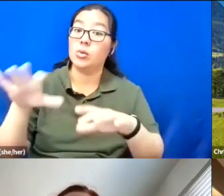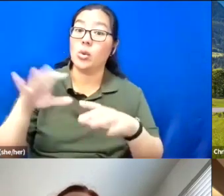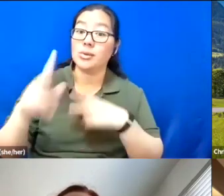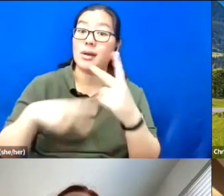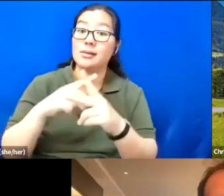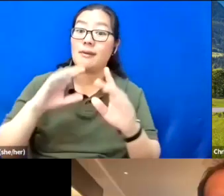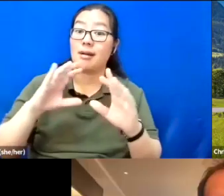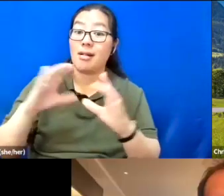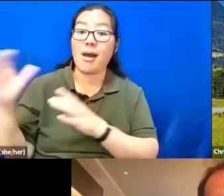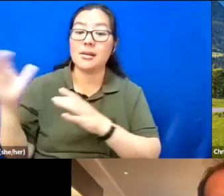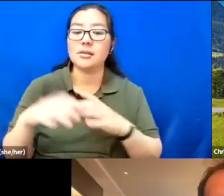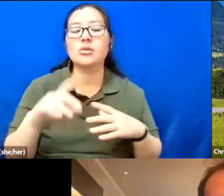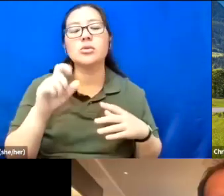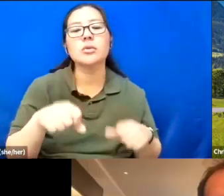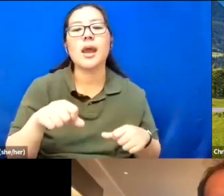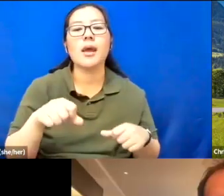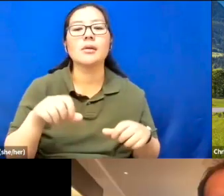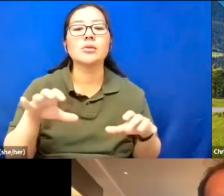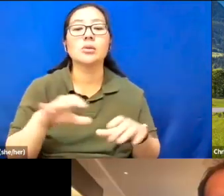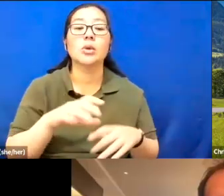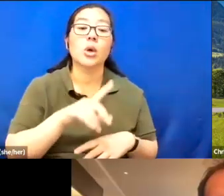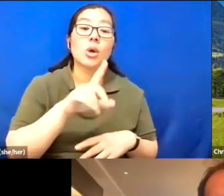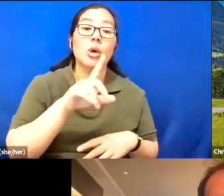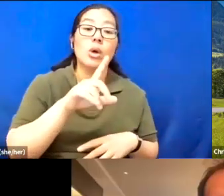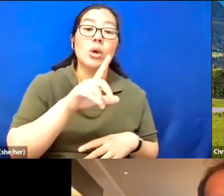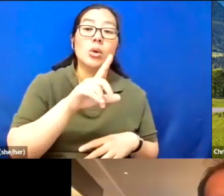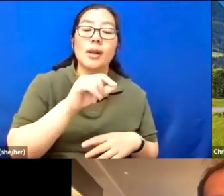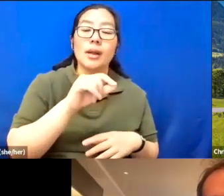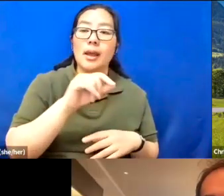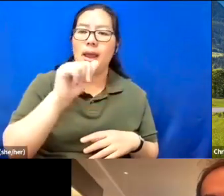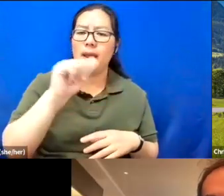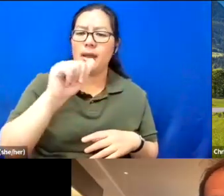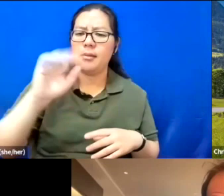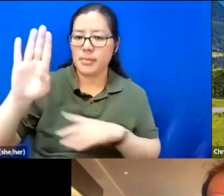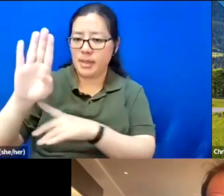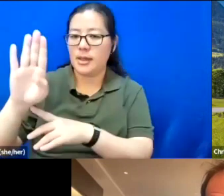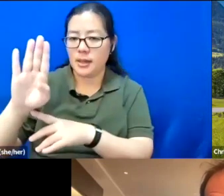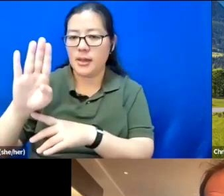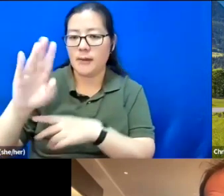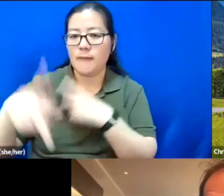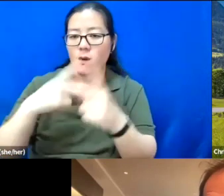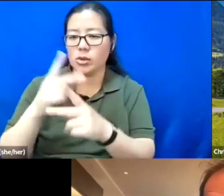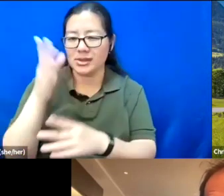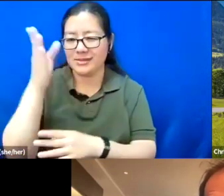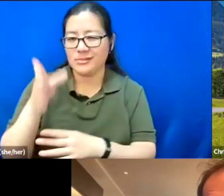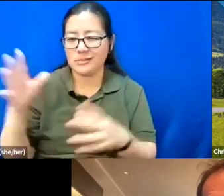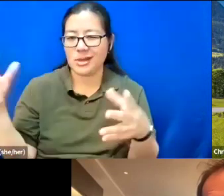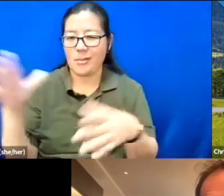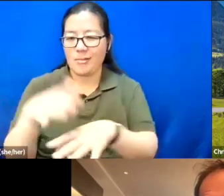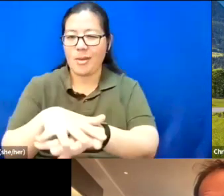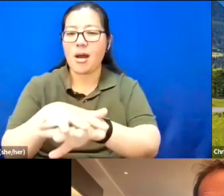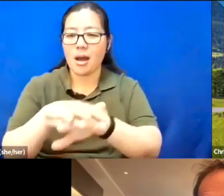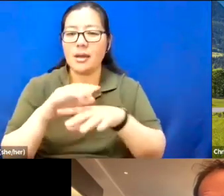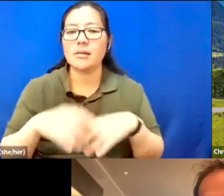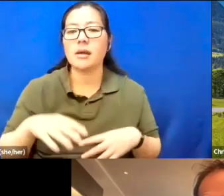20AB versions of anatomy and physiology combined. That's the physiology part. There is a little bit